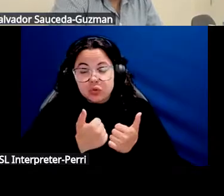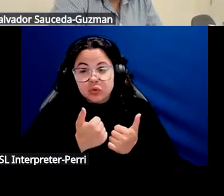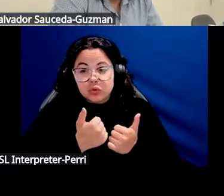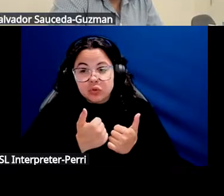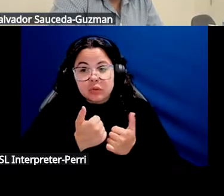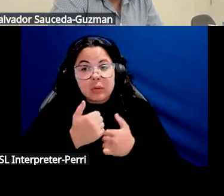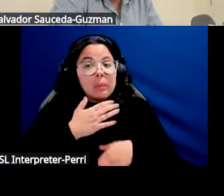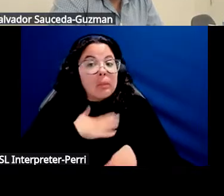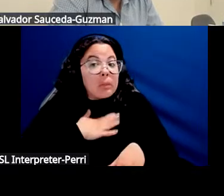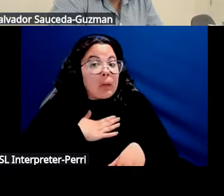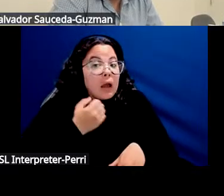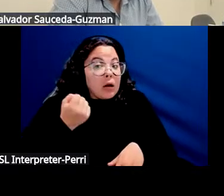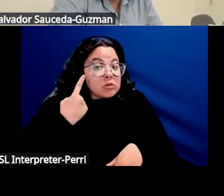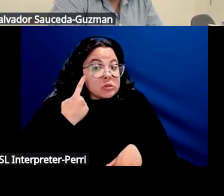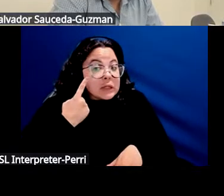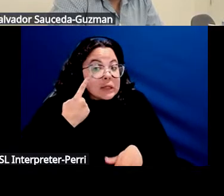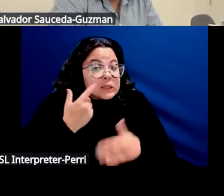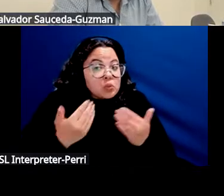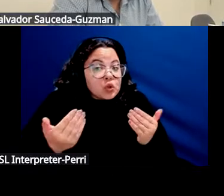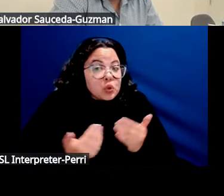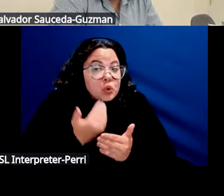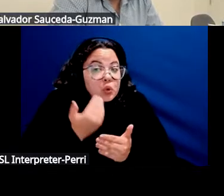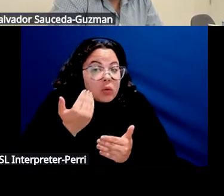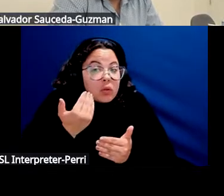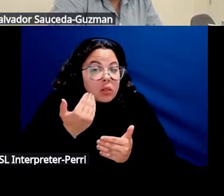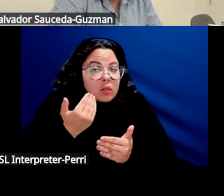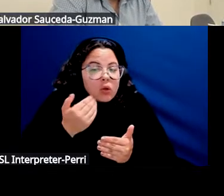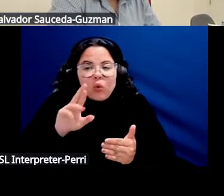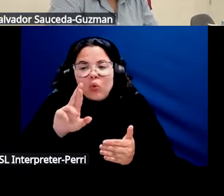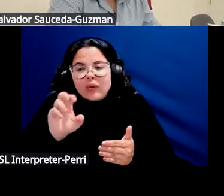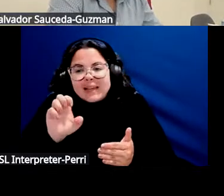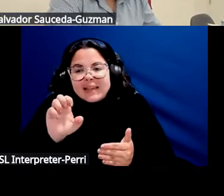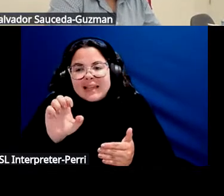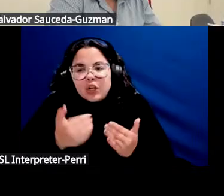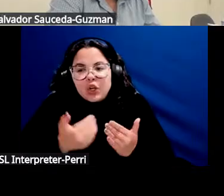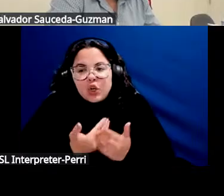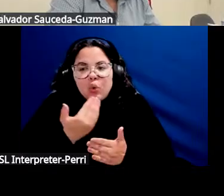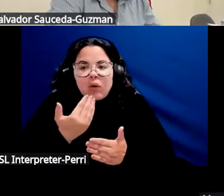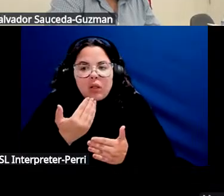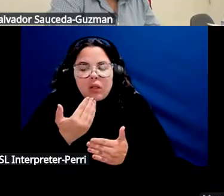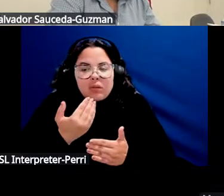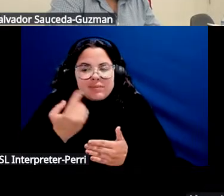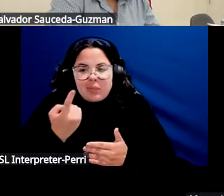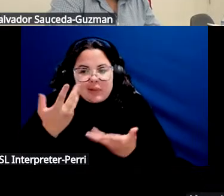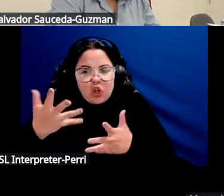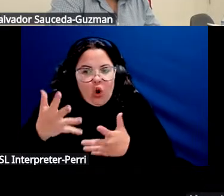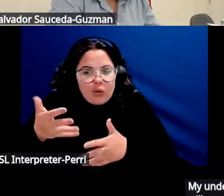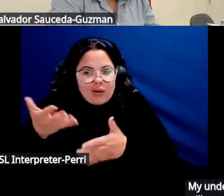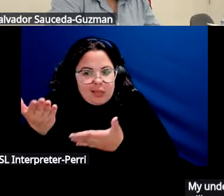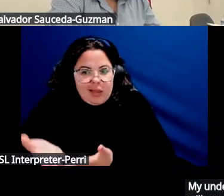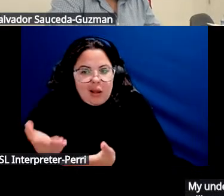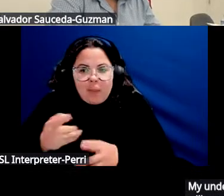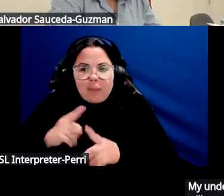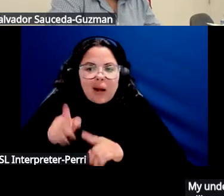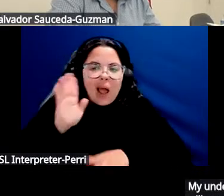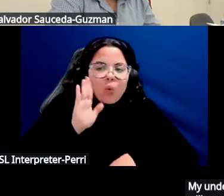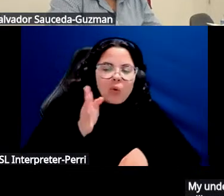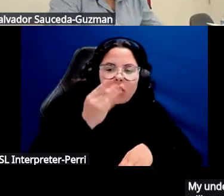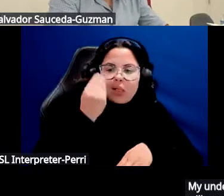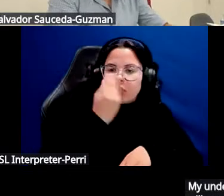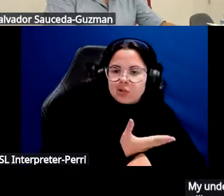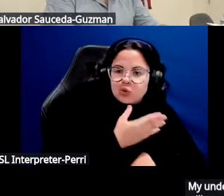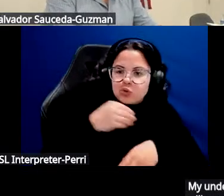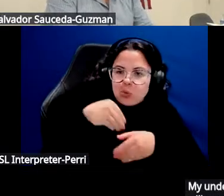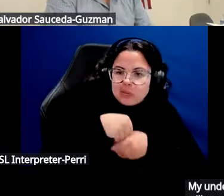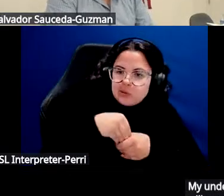My understanding is that it's a renewal of something that already exists, but I will report back to this commission